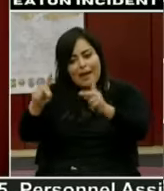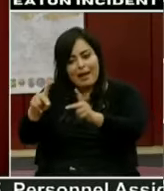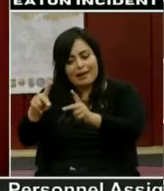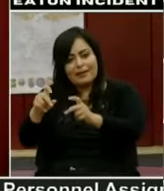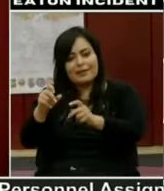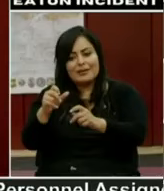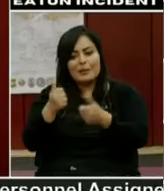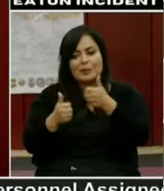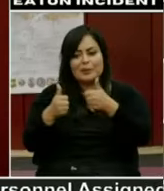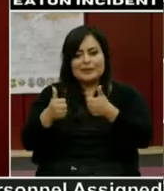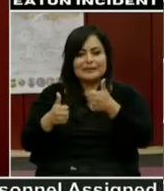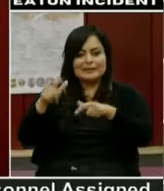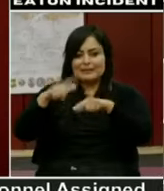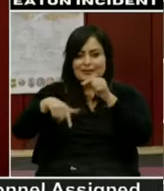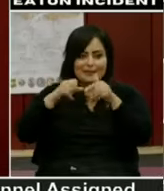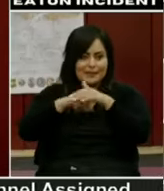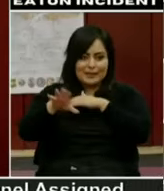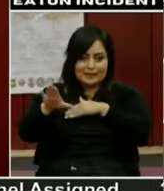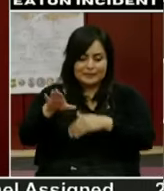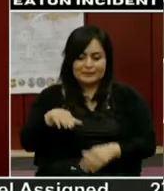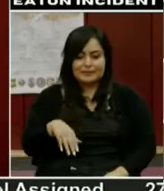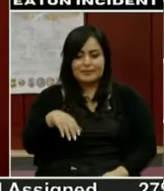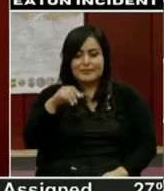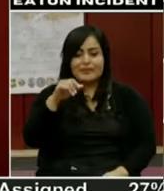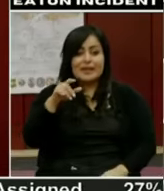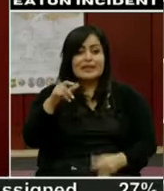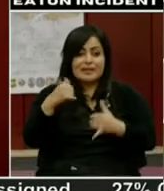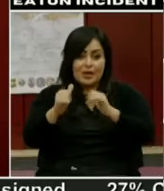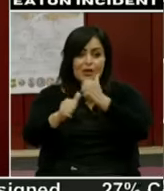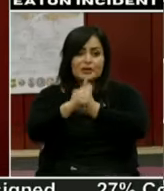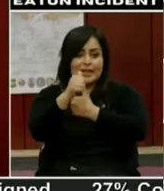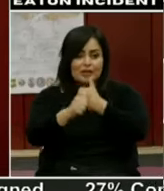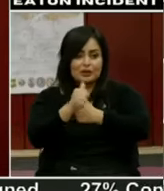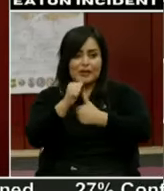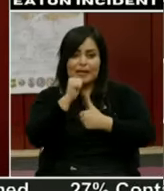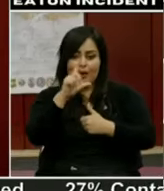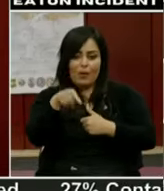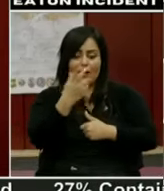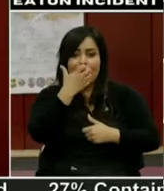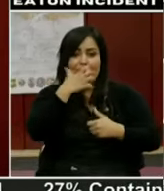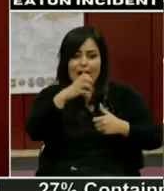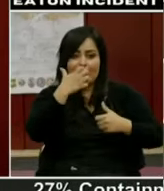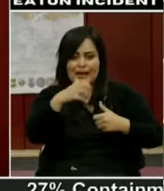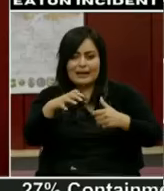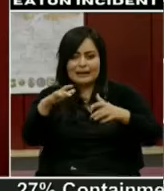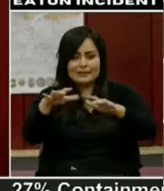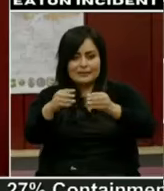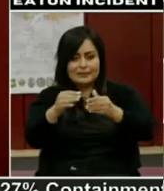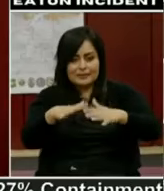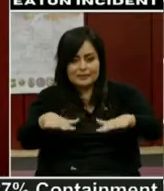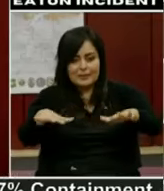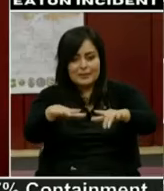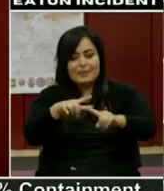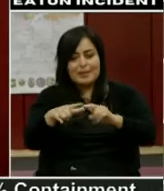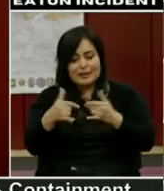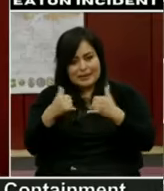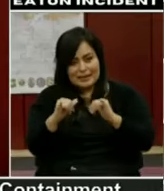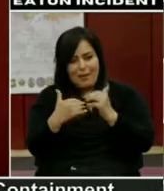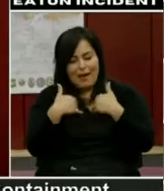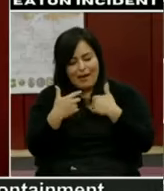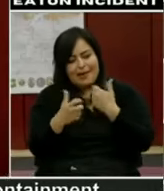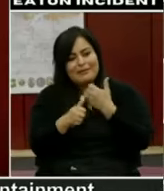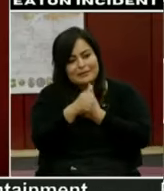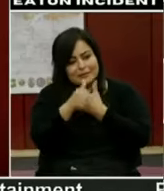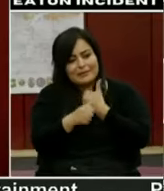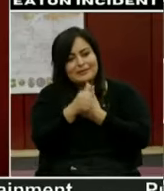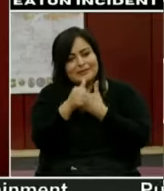still very, very dangerous in there, not just because there's still hot stuff, but like, as I said, the hazardous materials that are still out there because of the amount